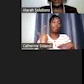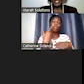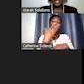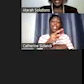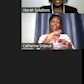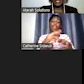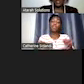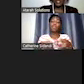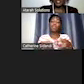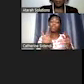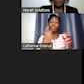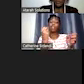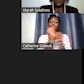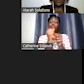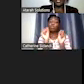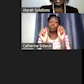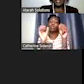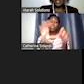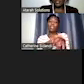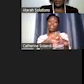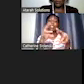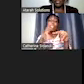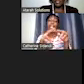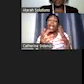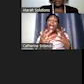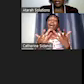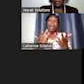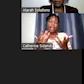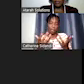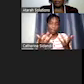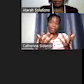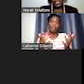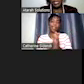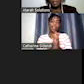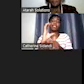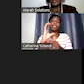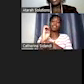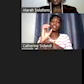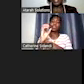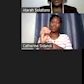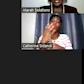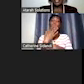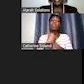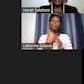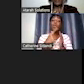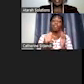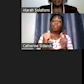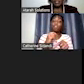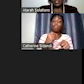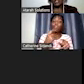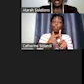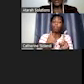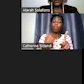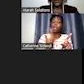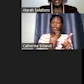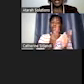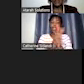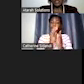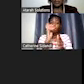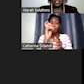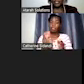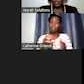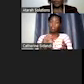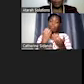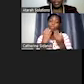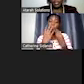how do we get a seat on the table? What does the CEO want from us? And also, let's also pass the message. What are